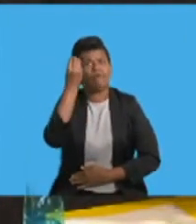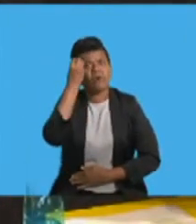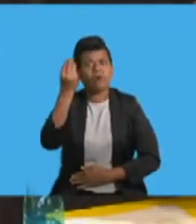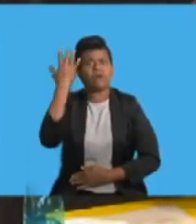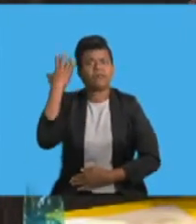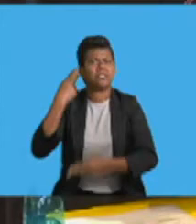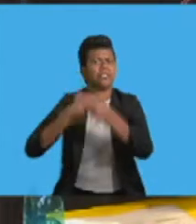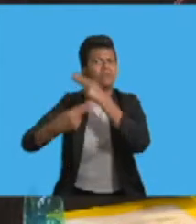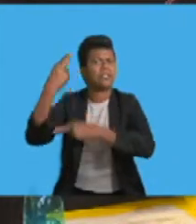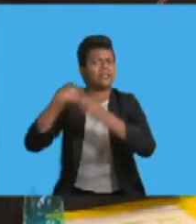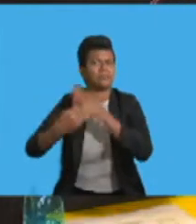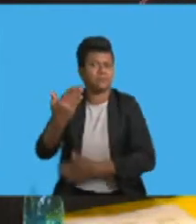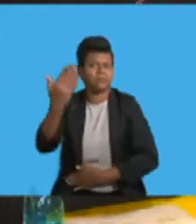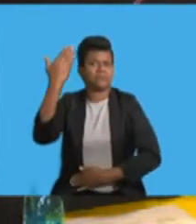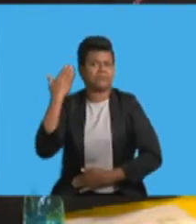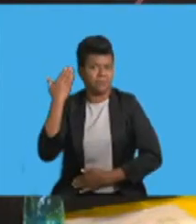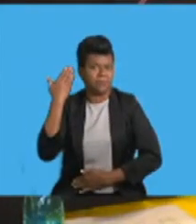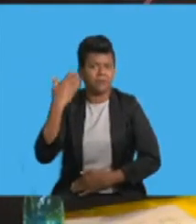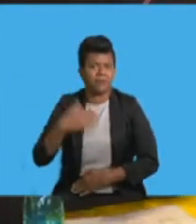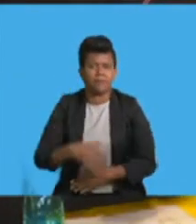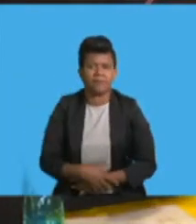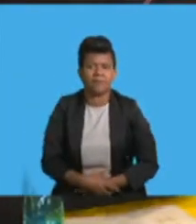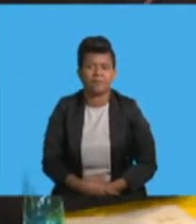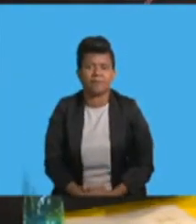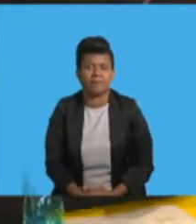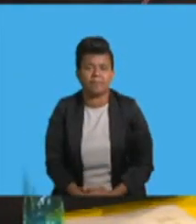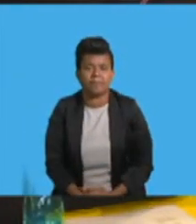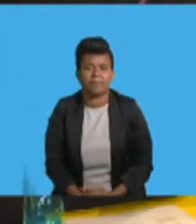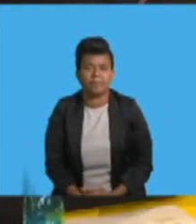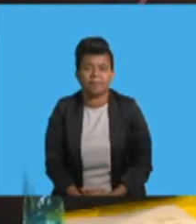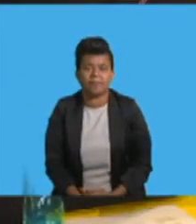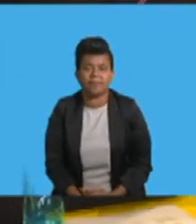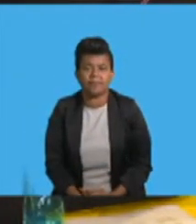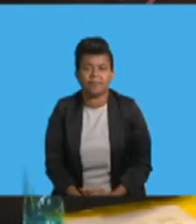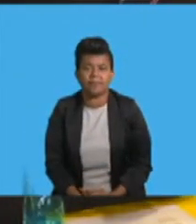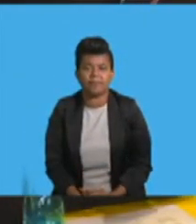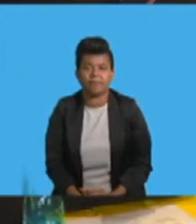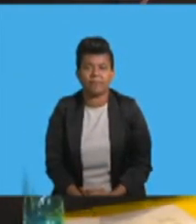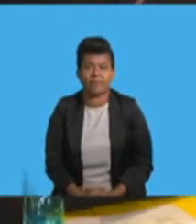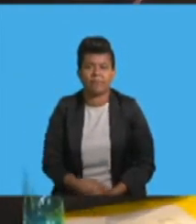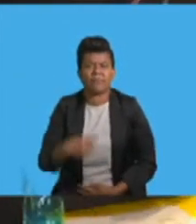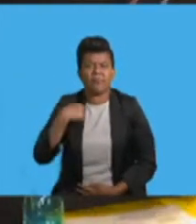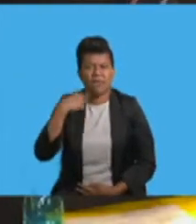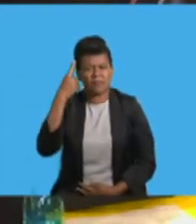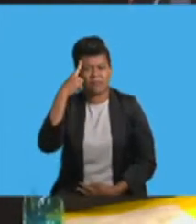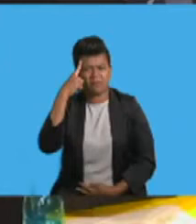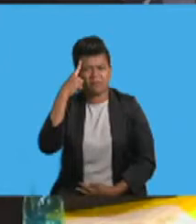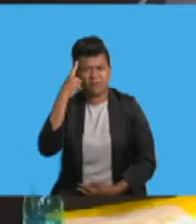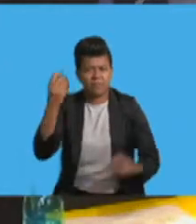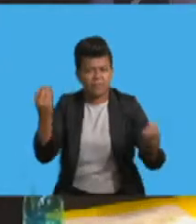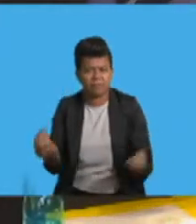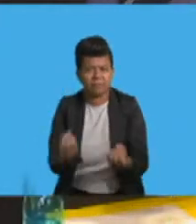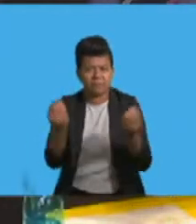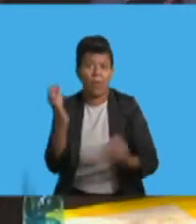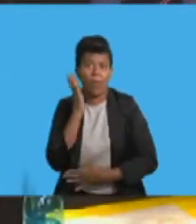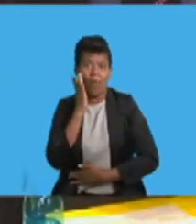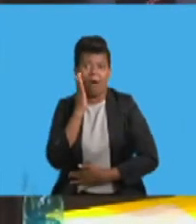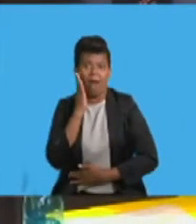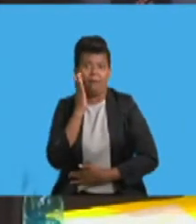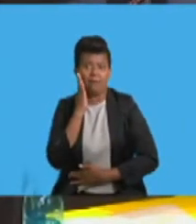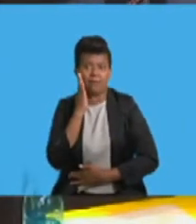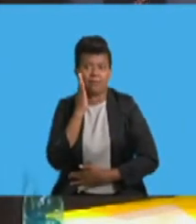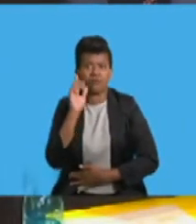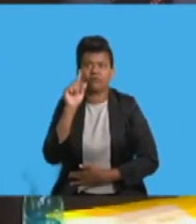something of the past, if I may say, Honourable Speaker. I was encouraged when I did visit the police force